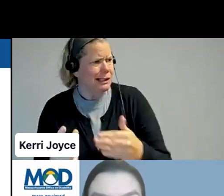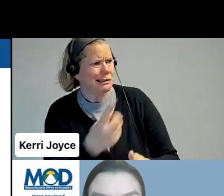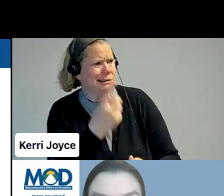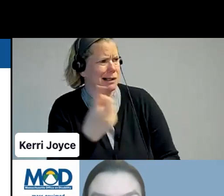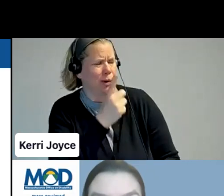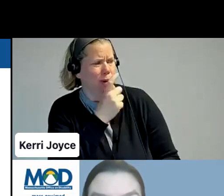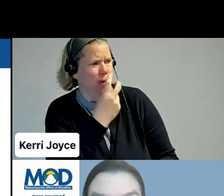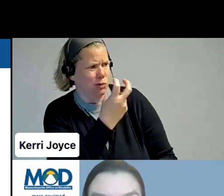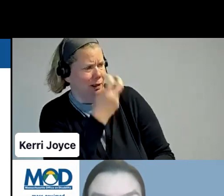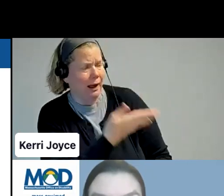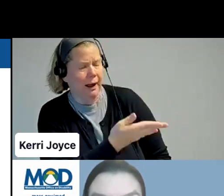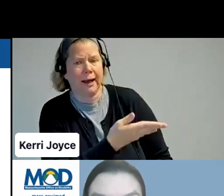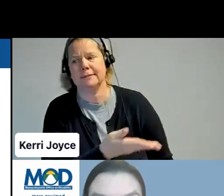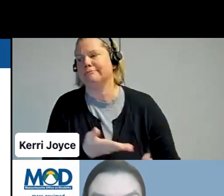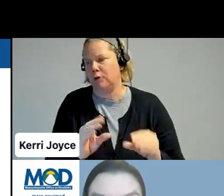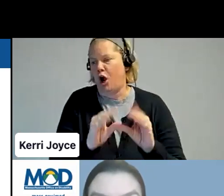ahead and let them in.